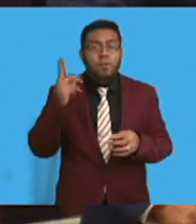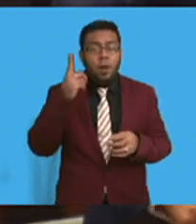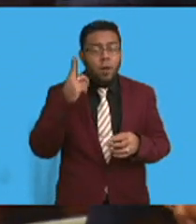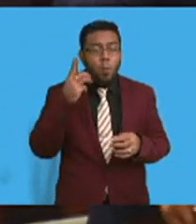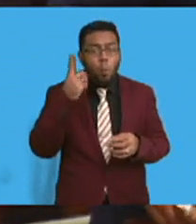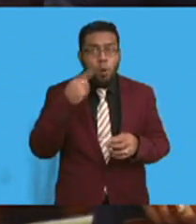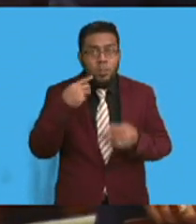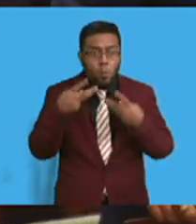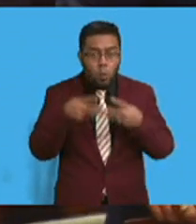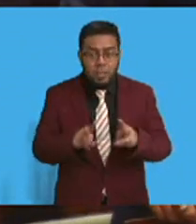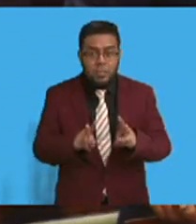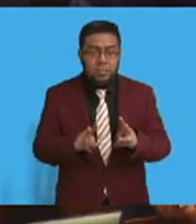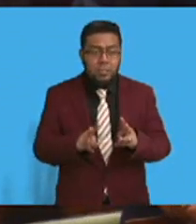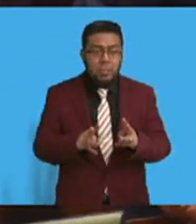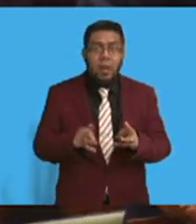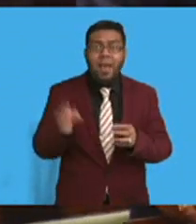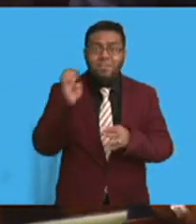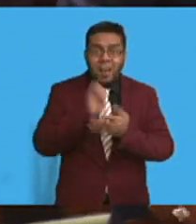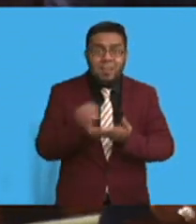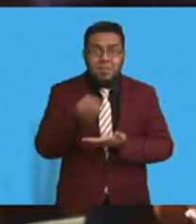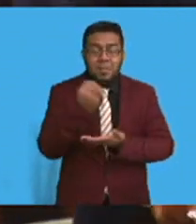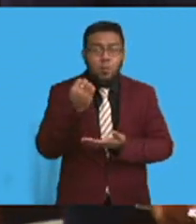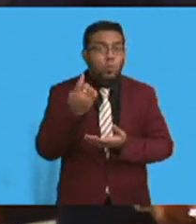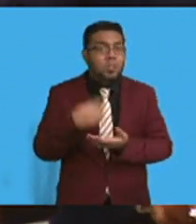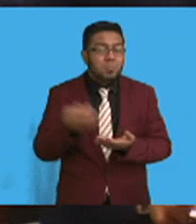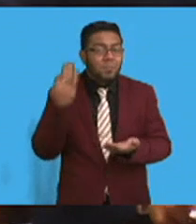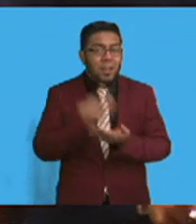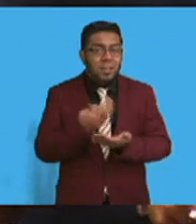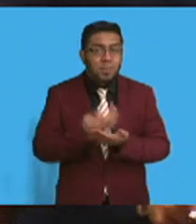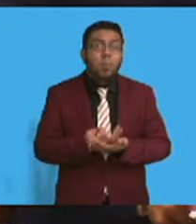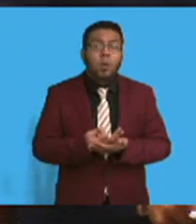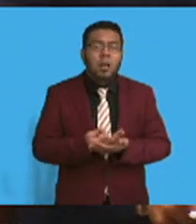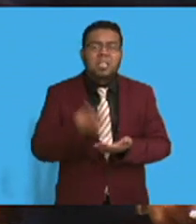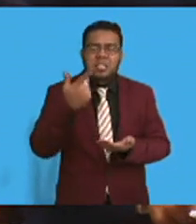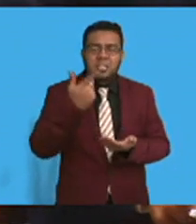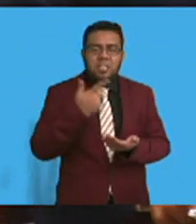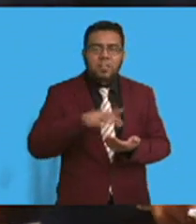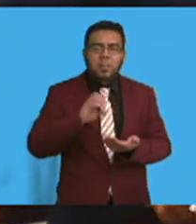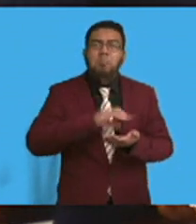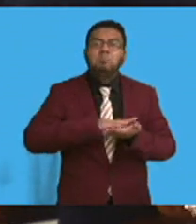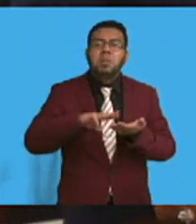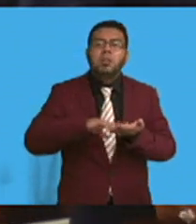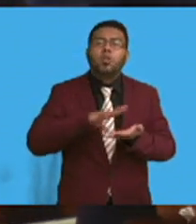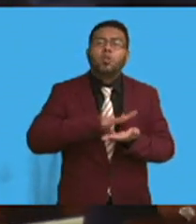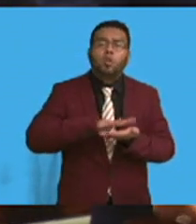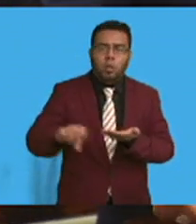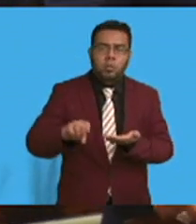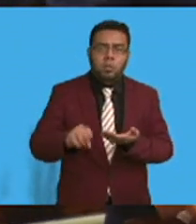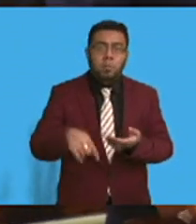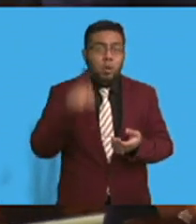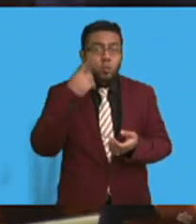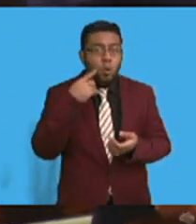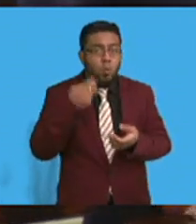ministry, the Ministry of Waterways and Environment, which is being funded at $70 million. We made this move because waterways are part of our natural